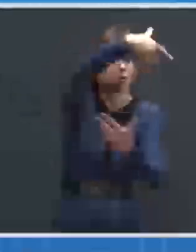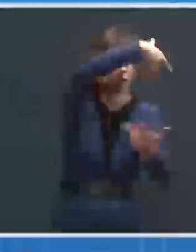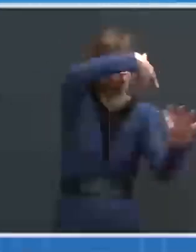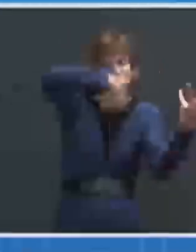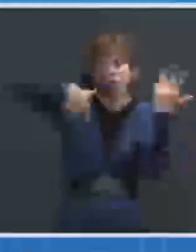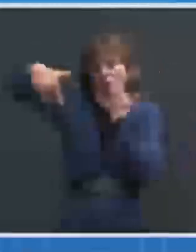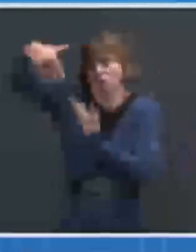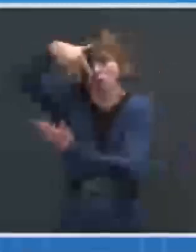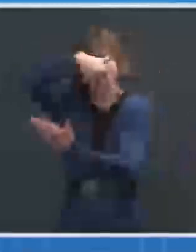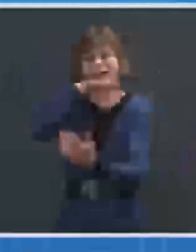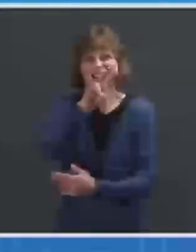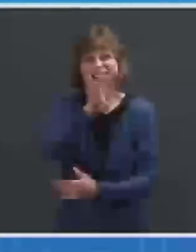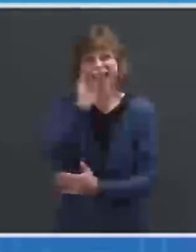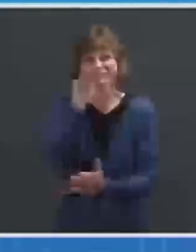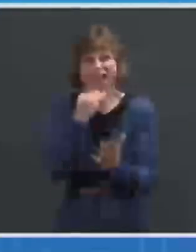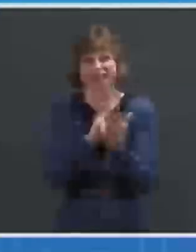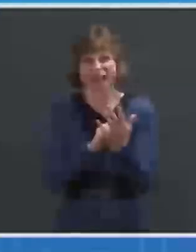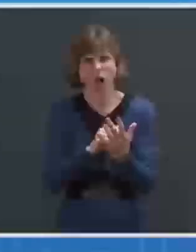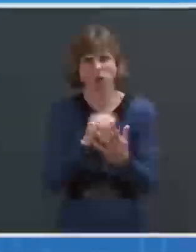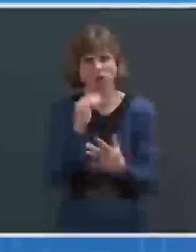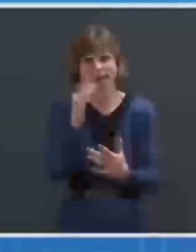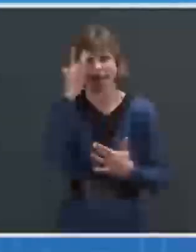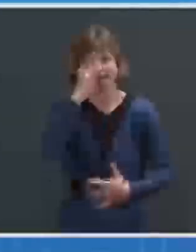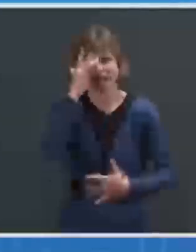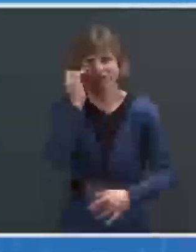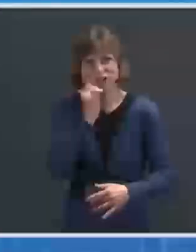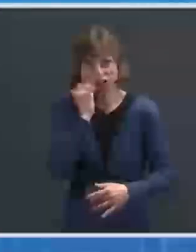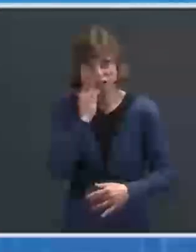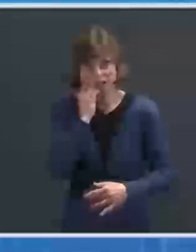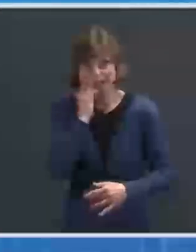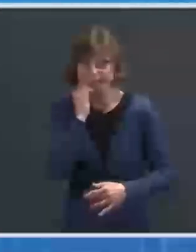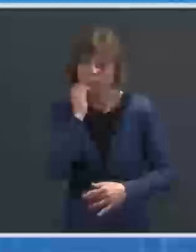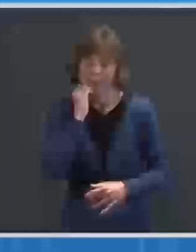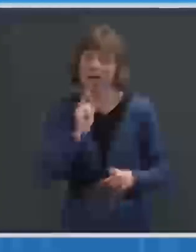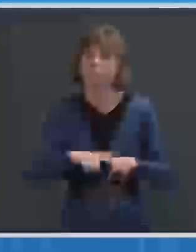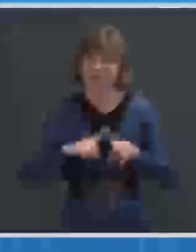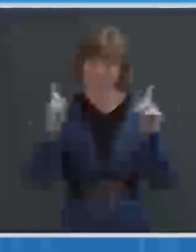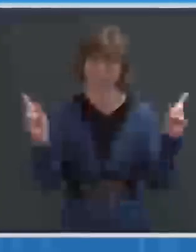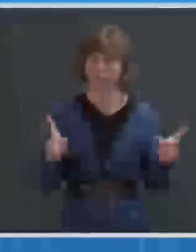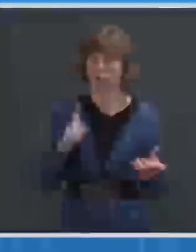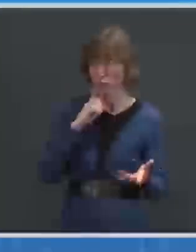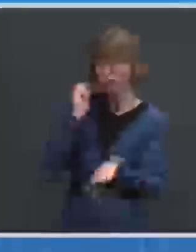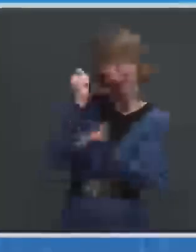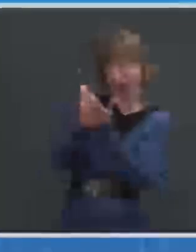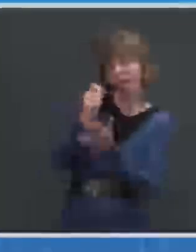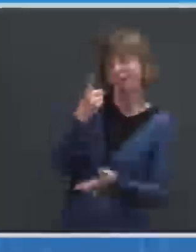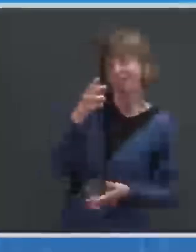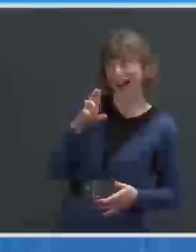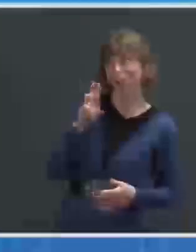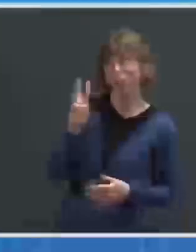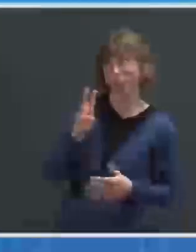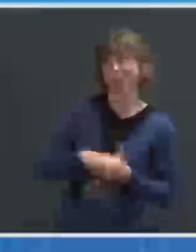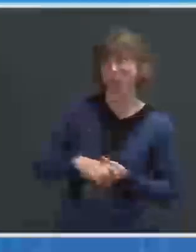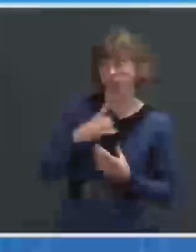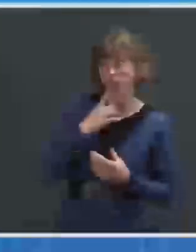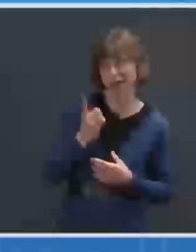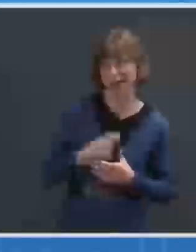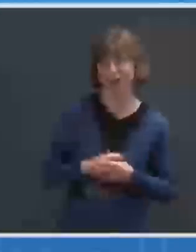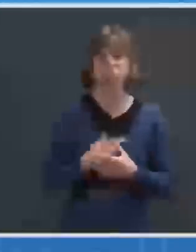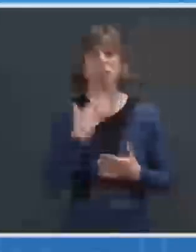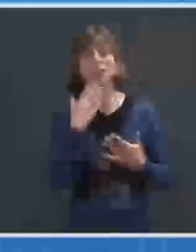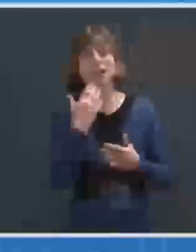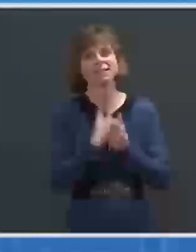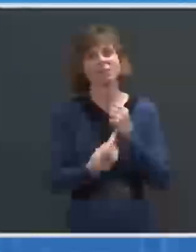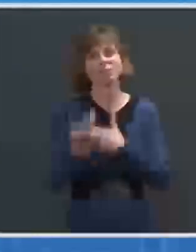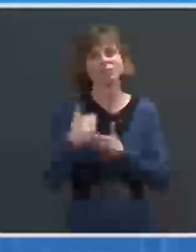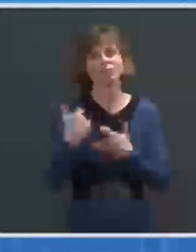day. So amen to what Dr. Walensky just said. I want to thank everybody for joining today. We'll be back together on